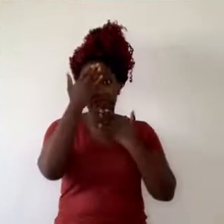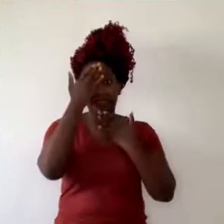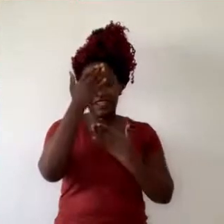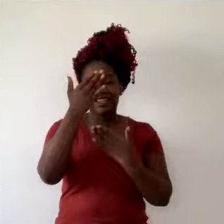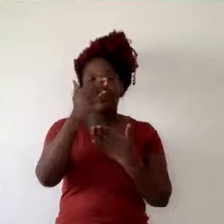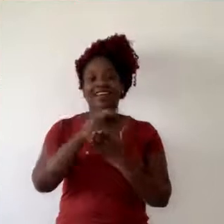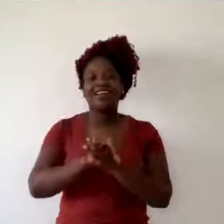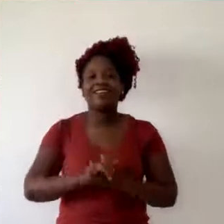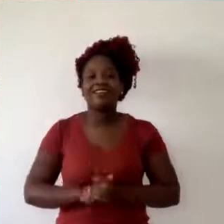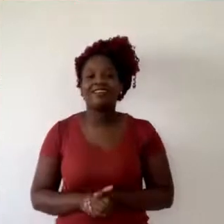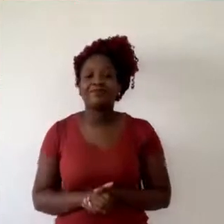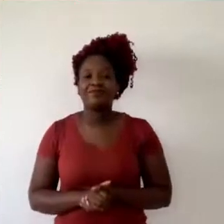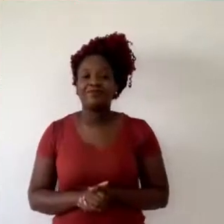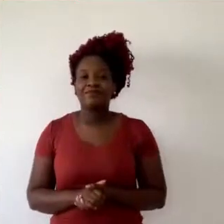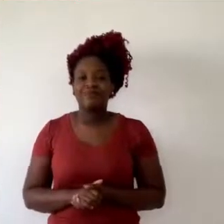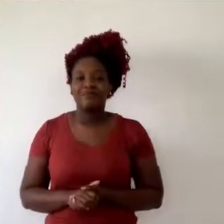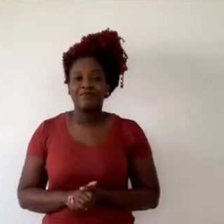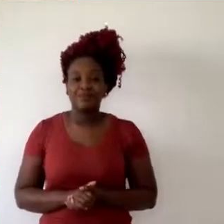Thank you, Marina.